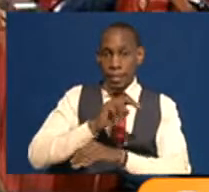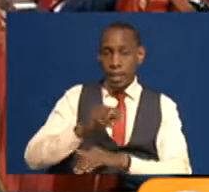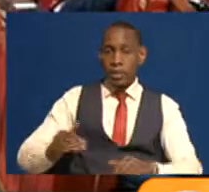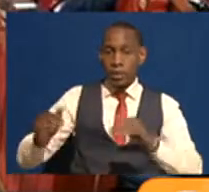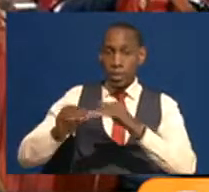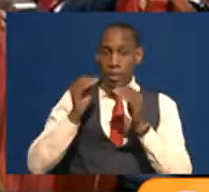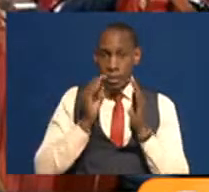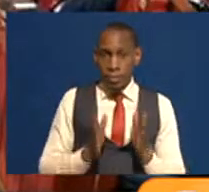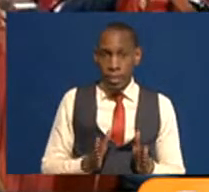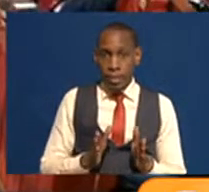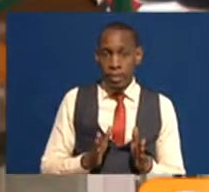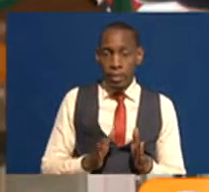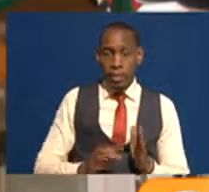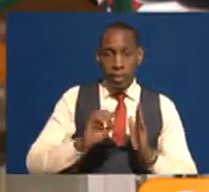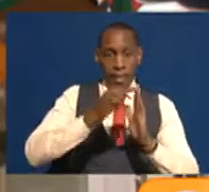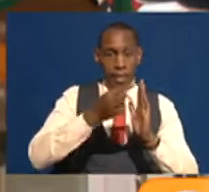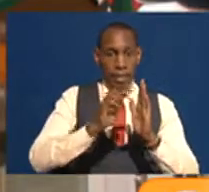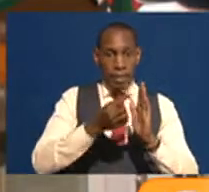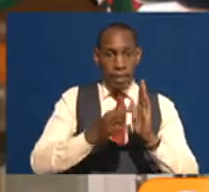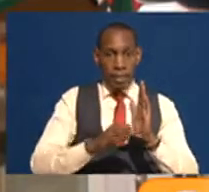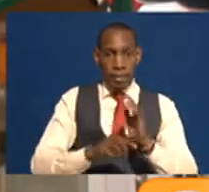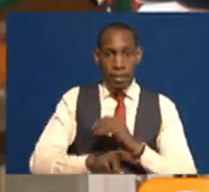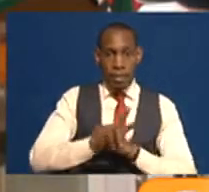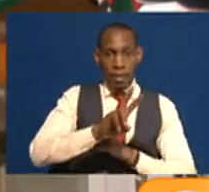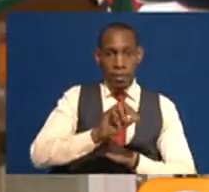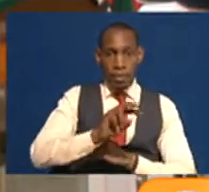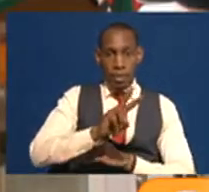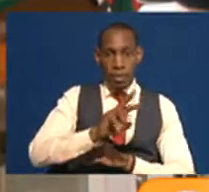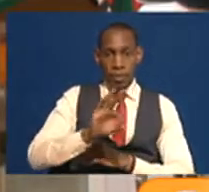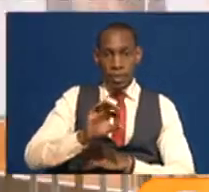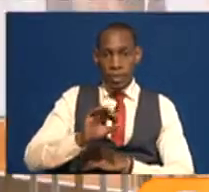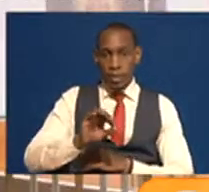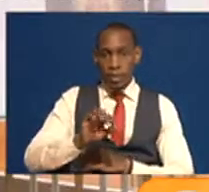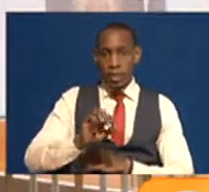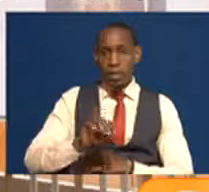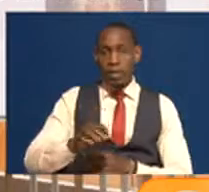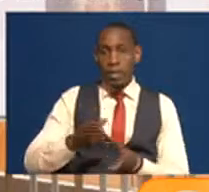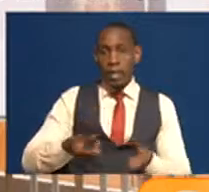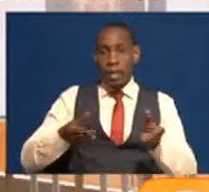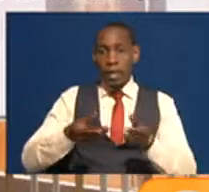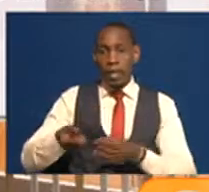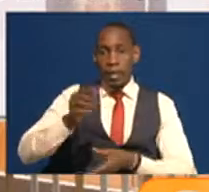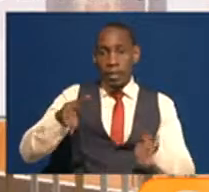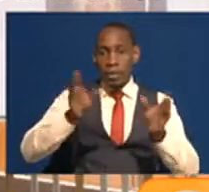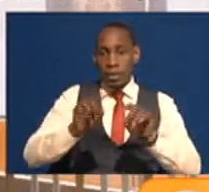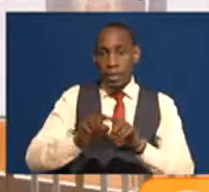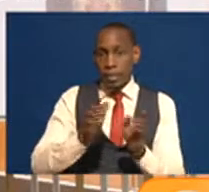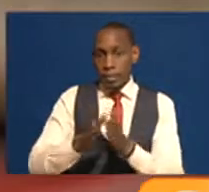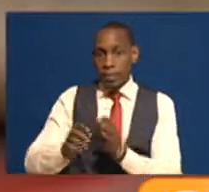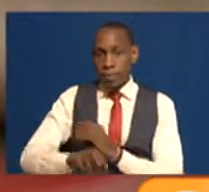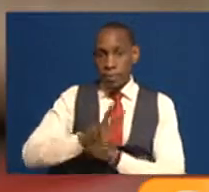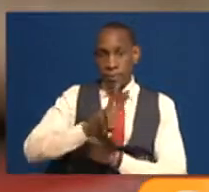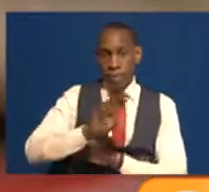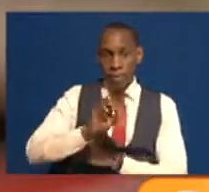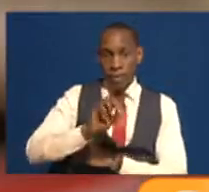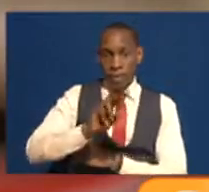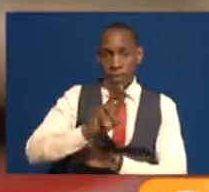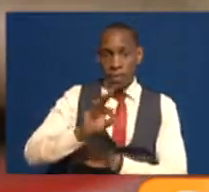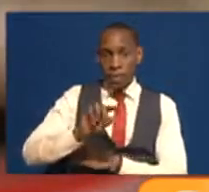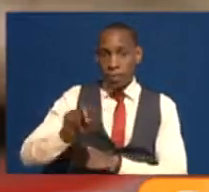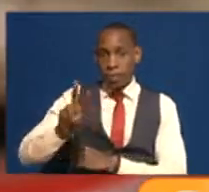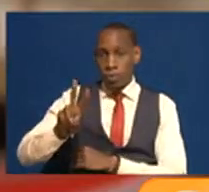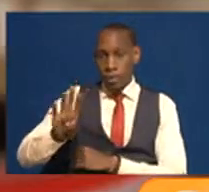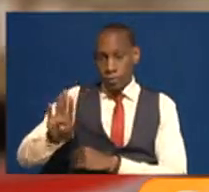Assembly Speaker listed the 2022-2023 supplementary budget and preparation of the